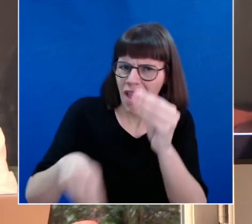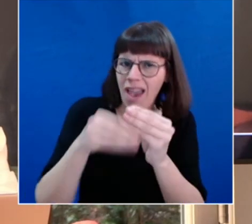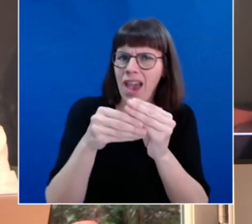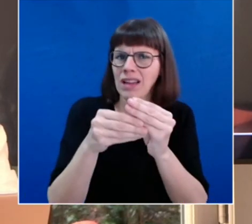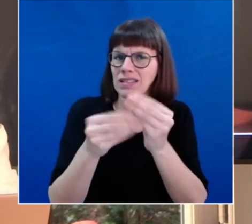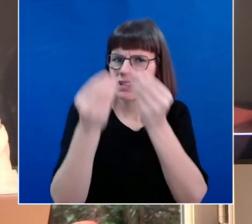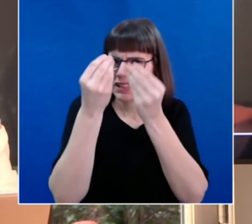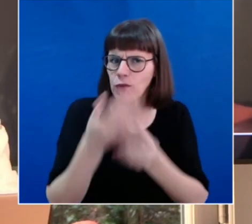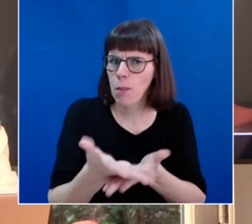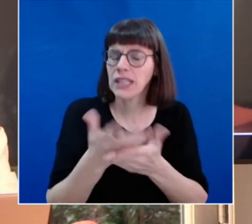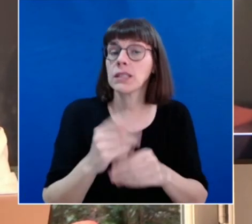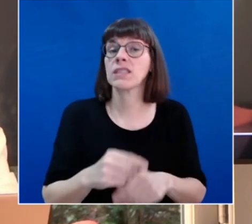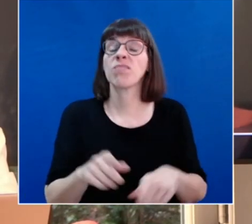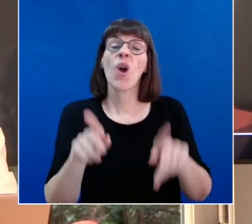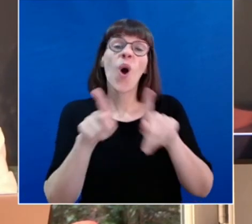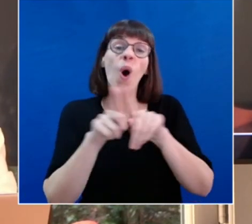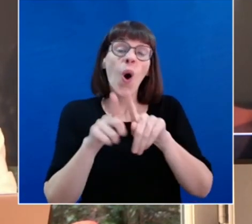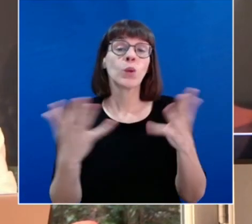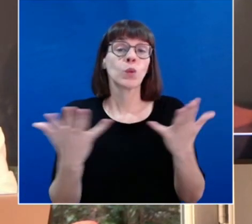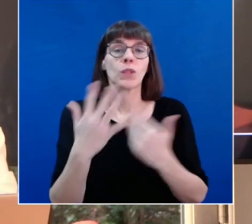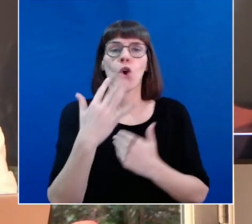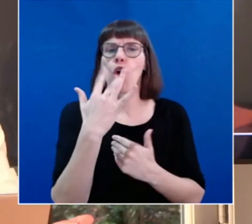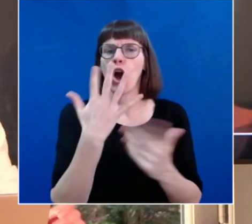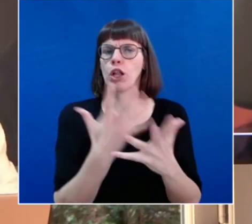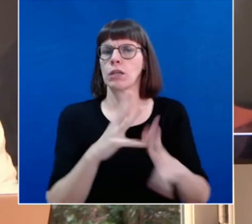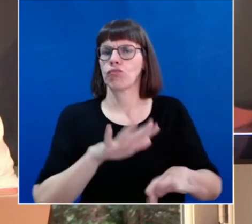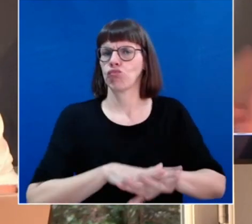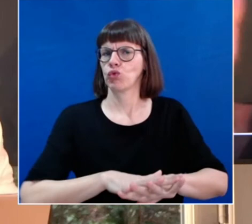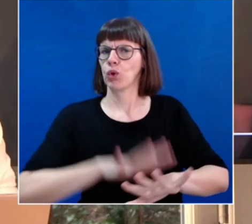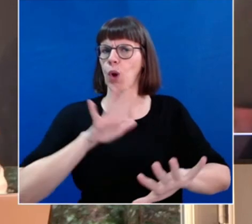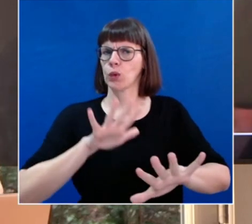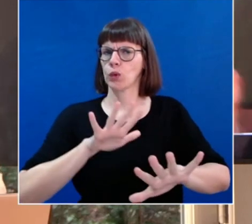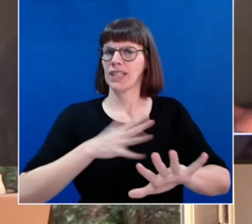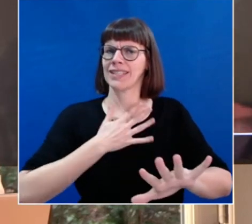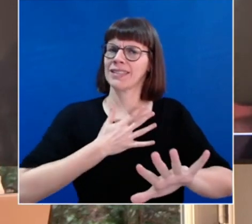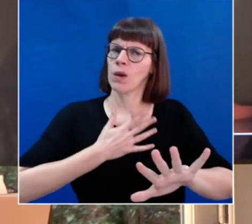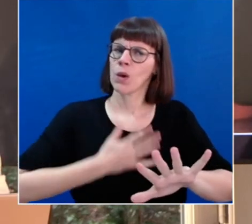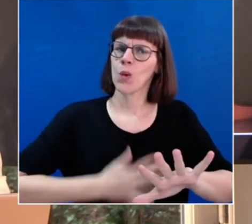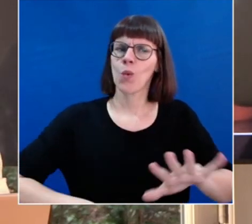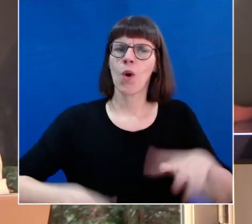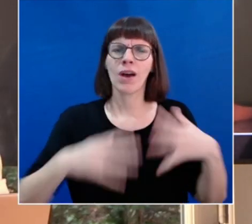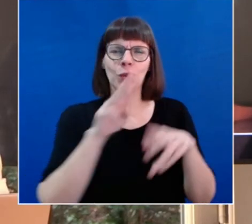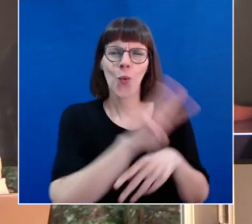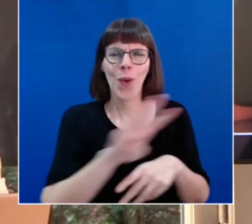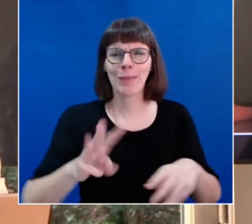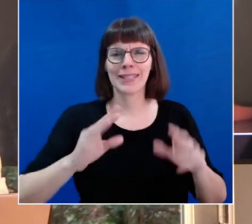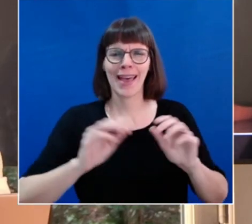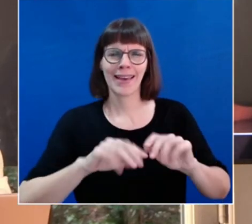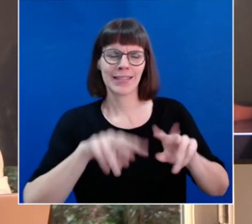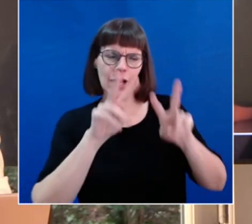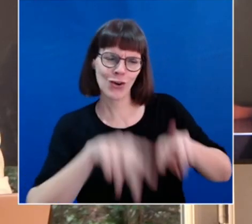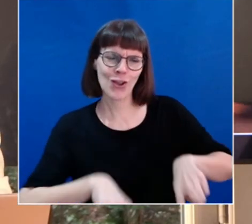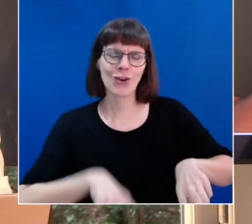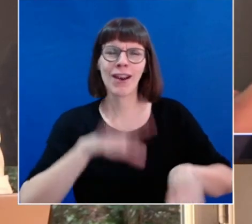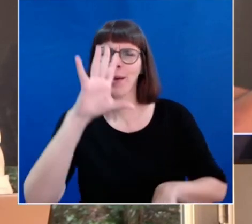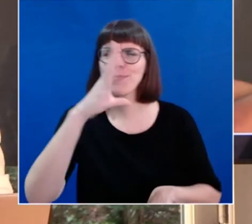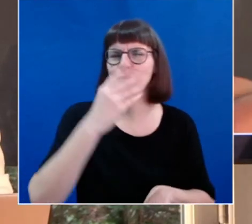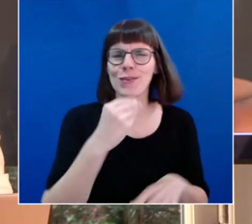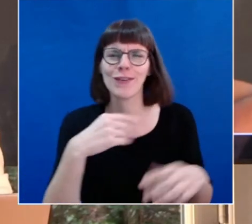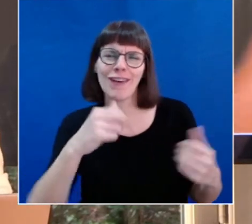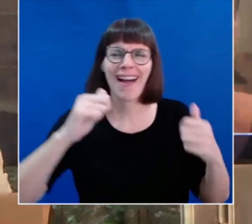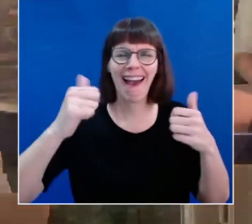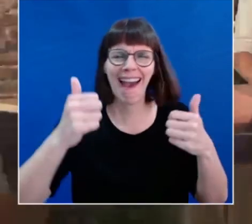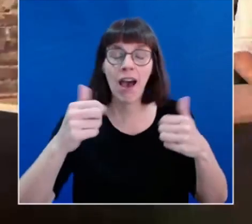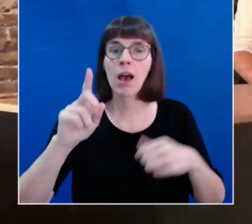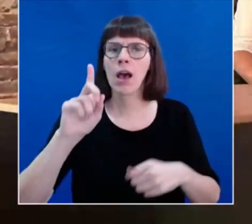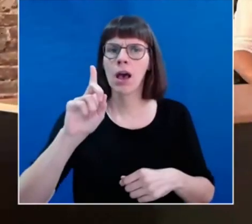we all want to have super beautiful and shiny websites, but sometimes we forgot about what